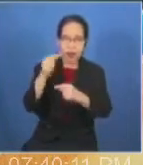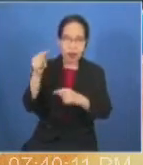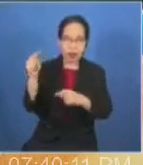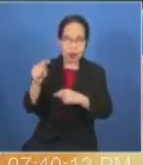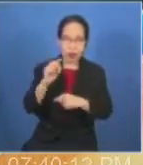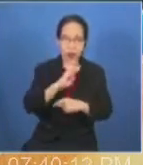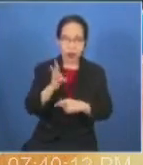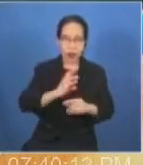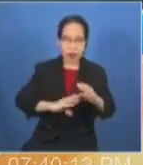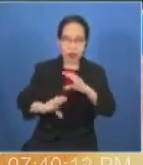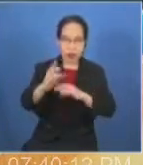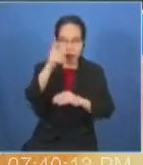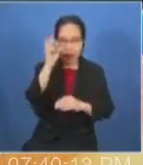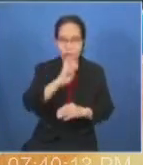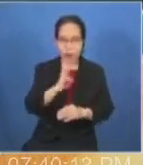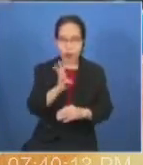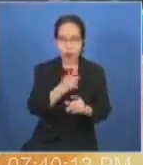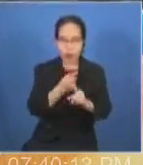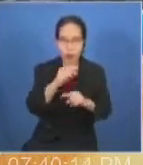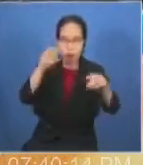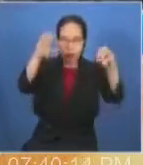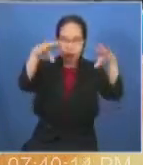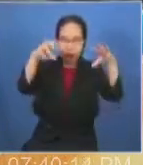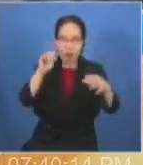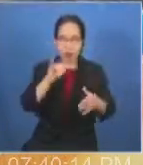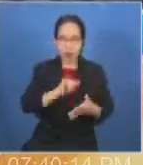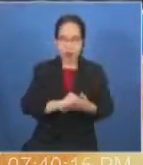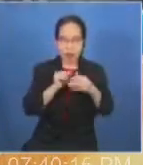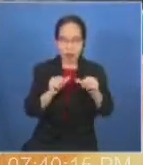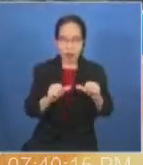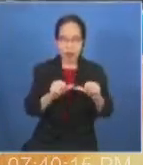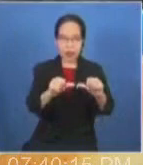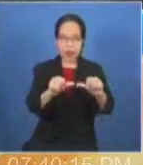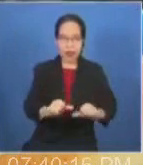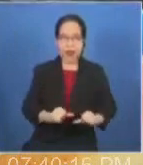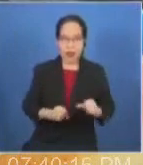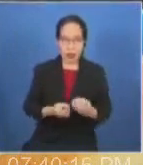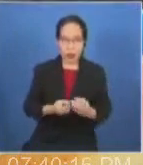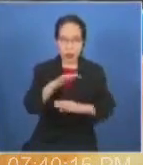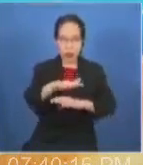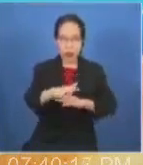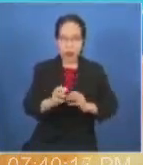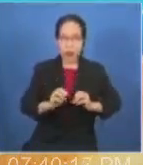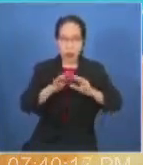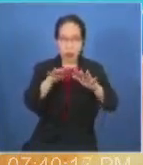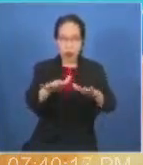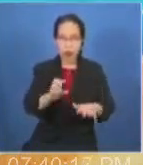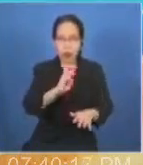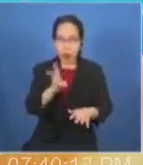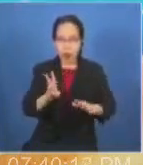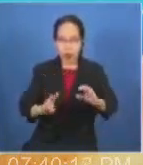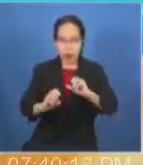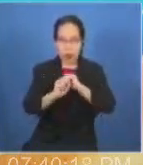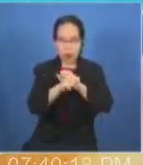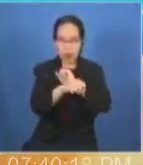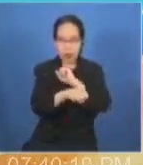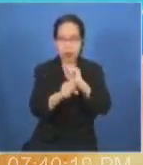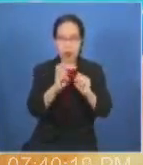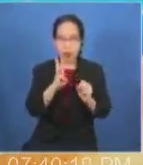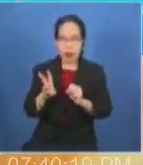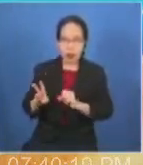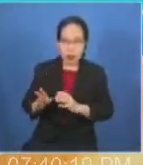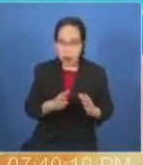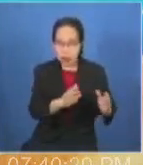water cycle. He said, rainwater is enough for water to continue to flow in